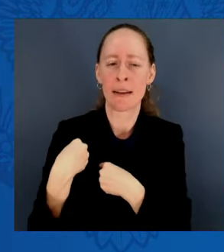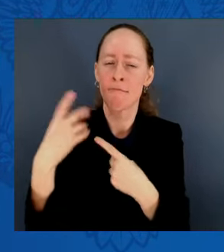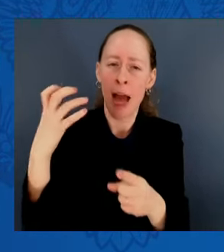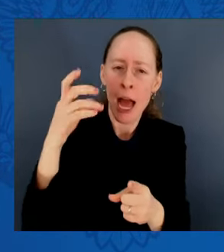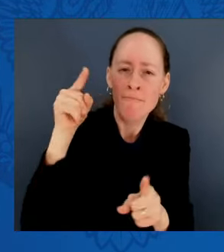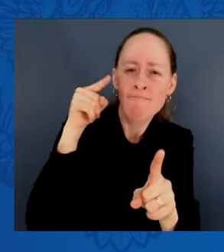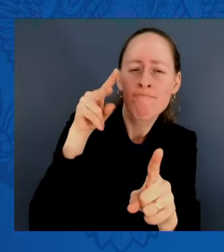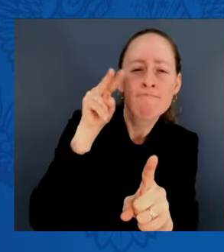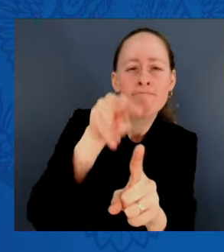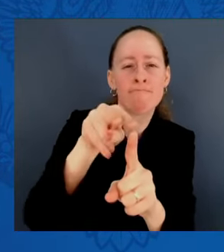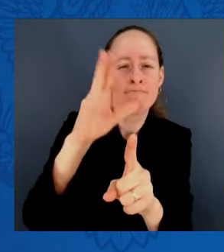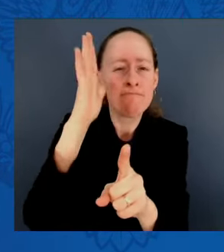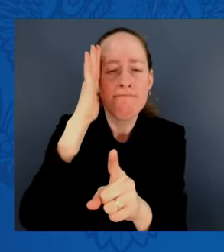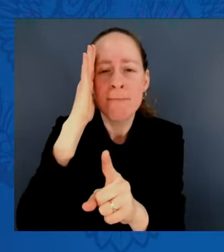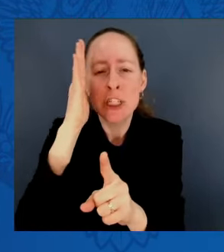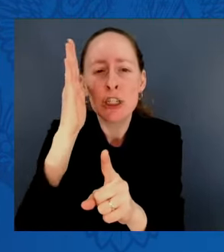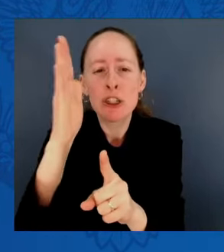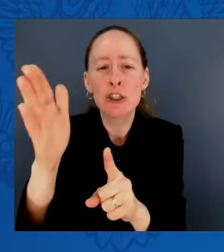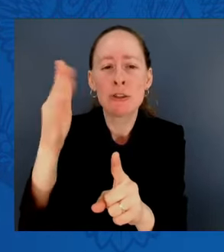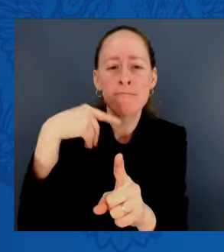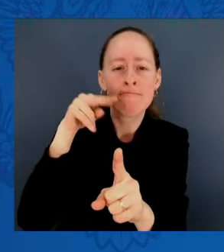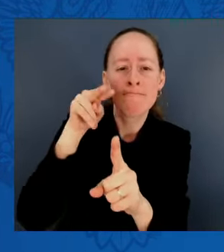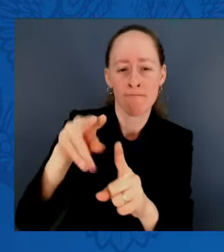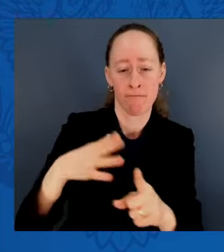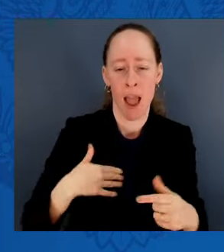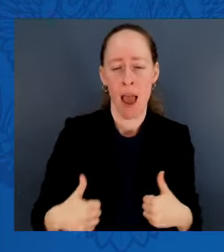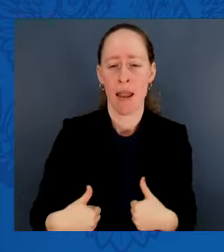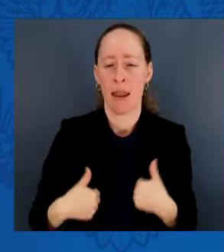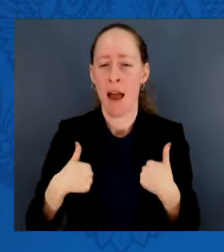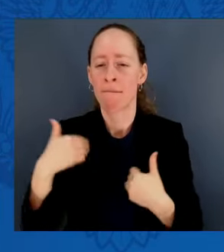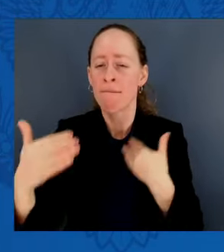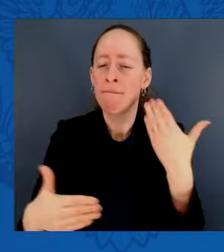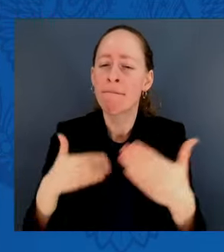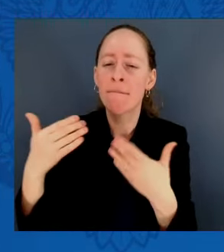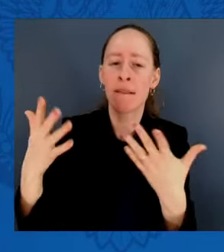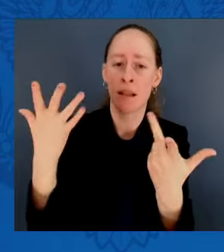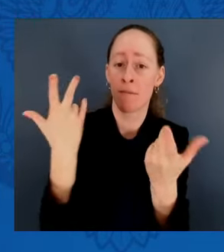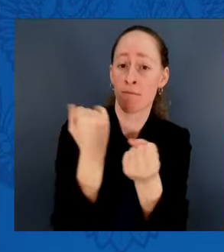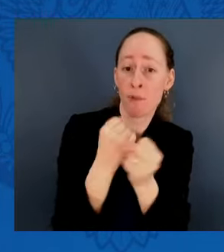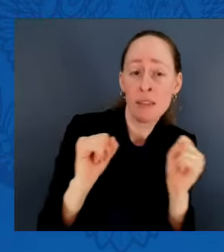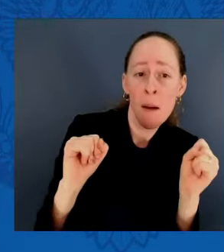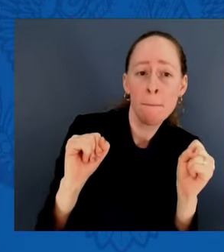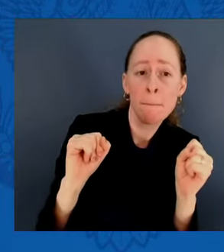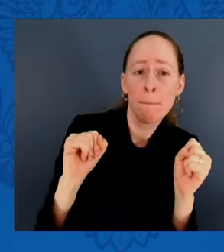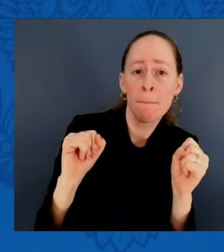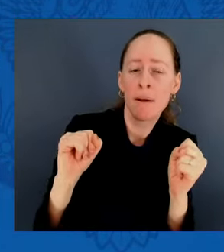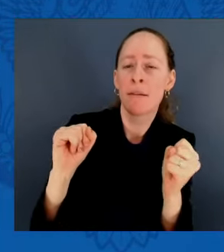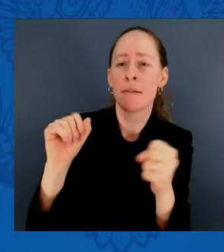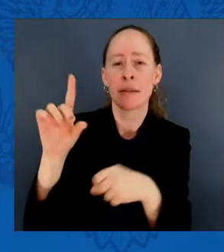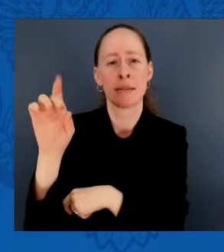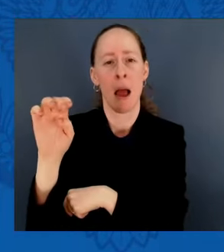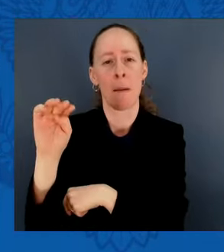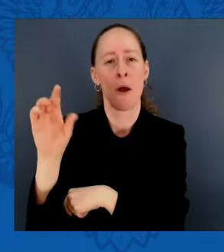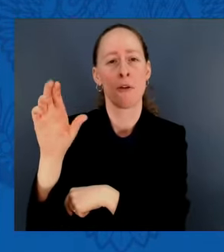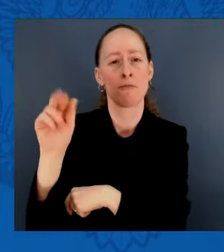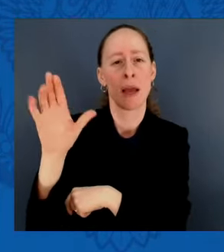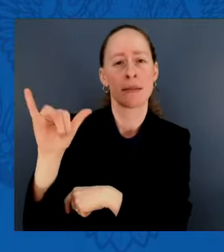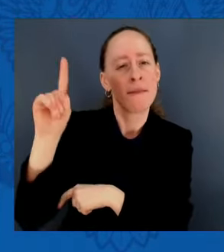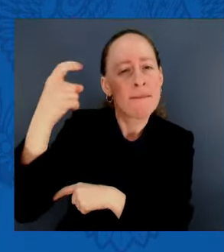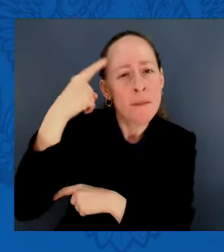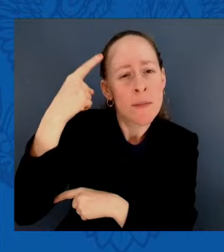a future based on core values that have defined America: honesty, decency, dignity,